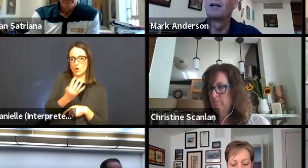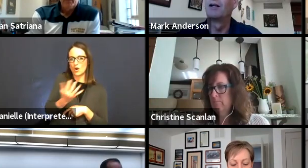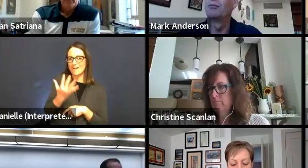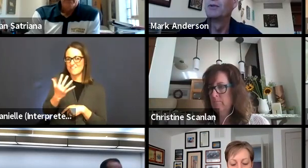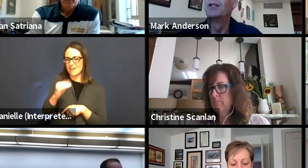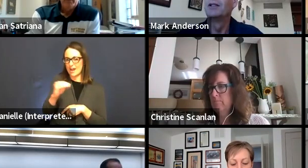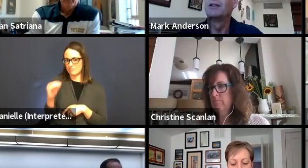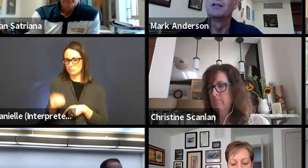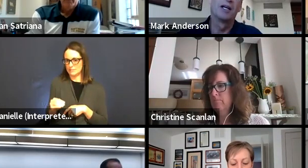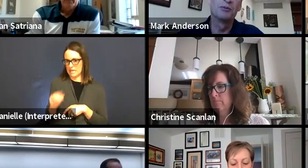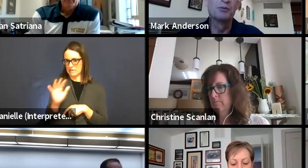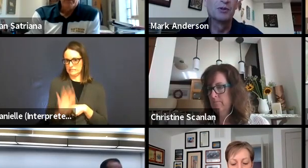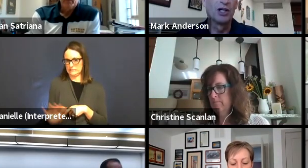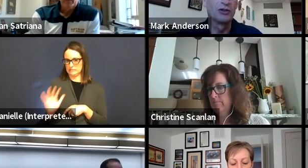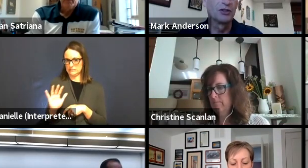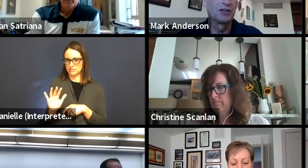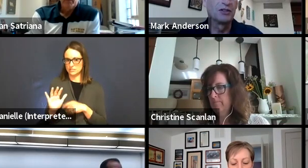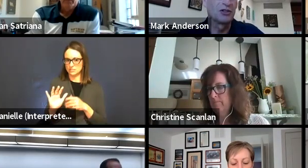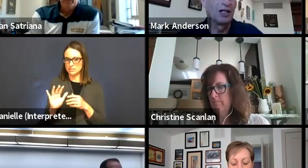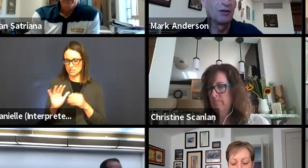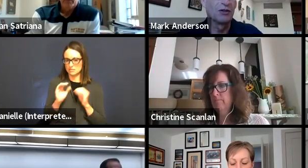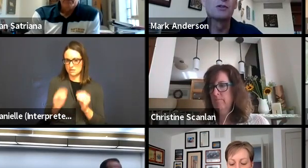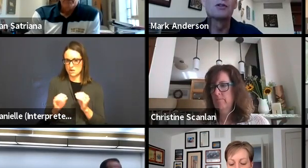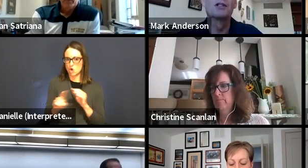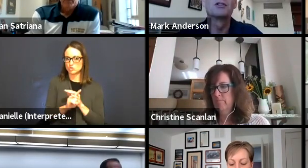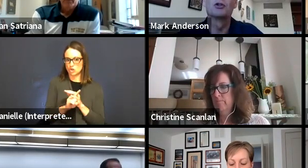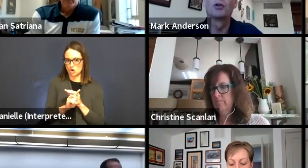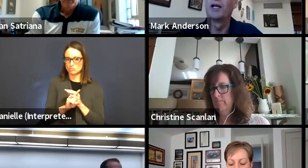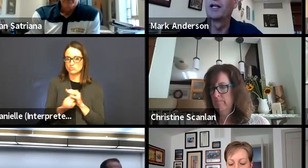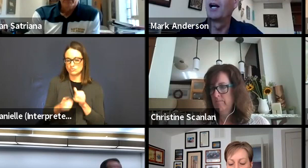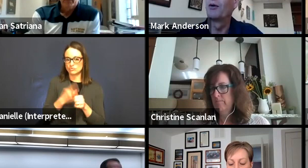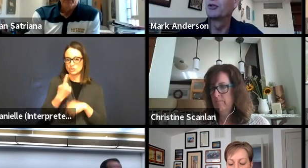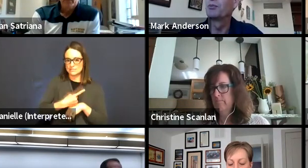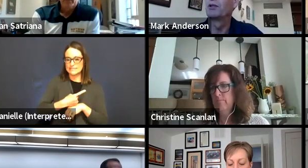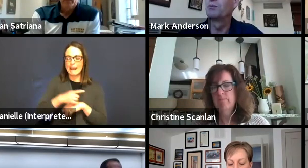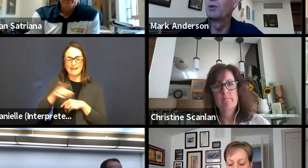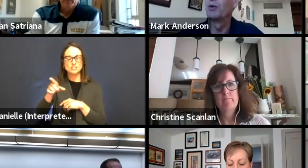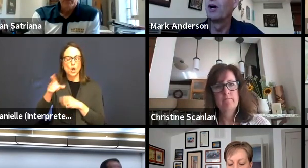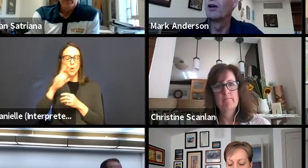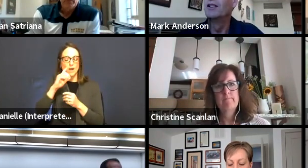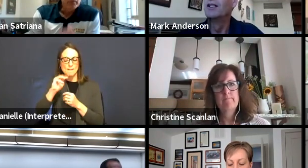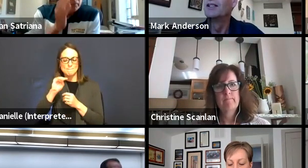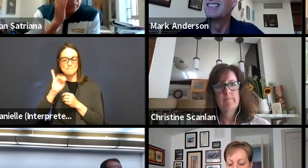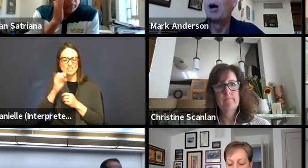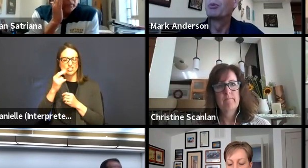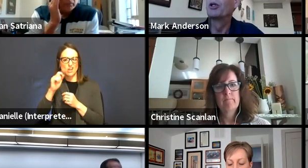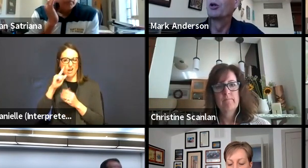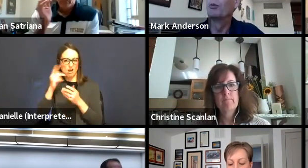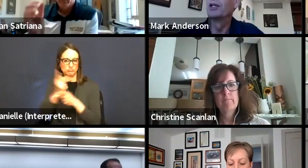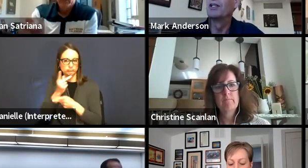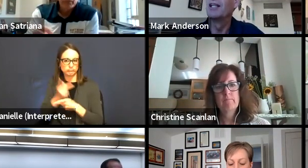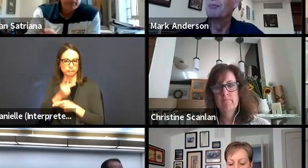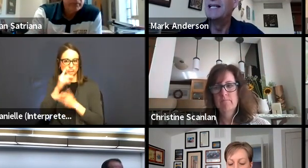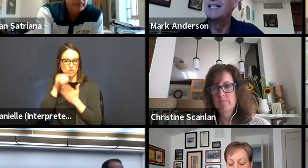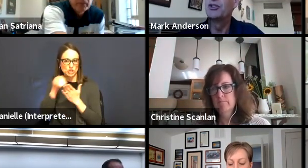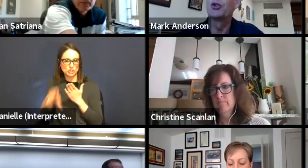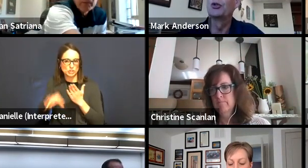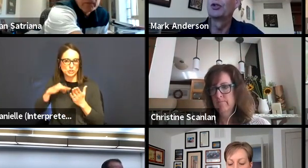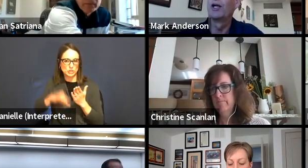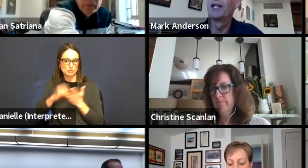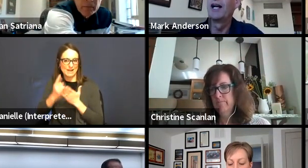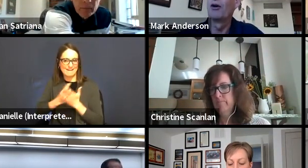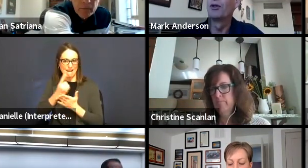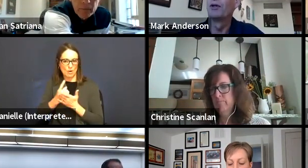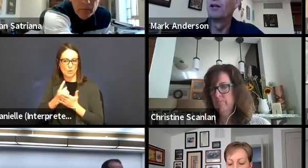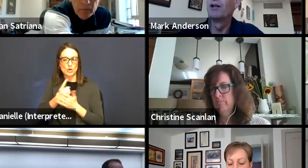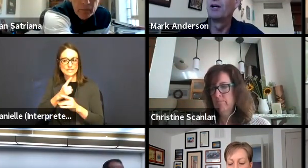And yeah, Michelle just gave you the student credit hours, but we are up a little bit in the mean